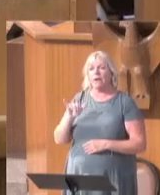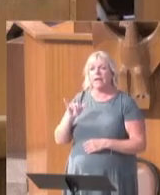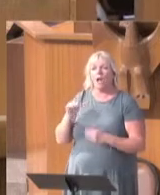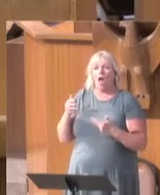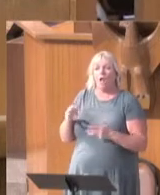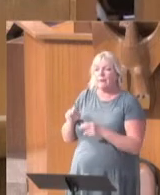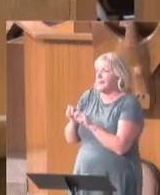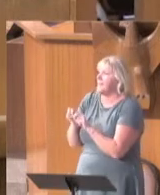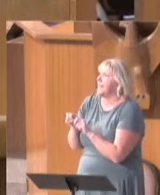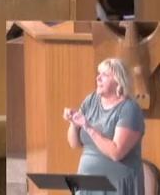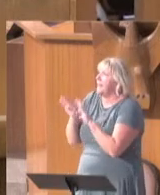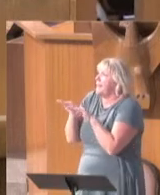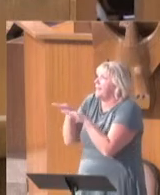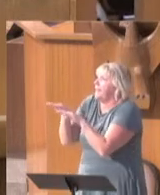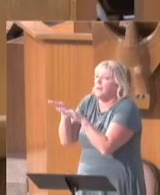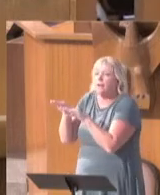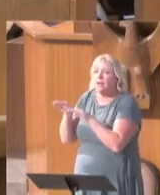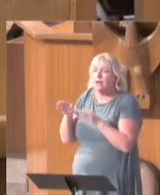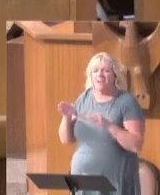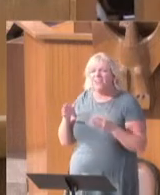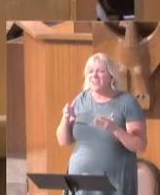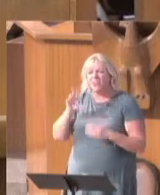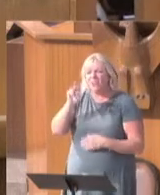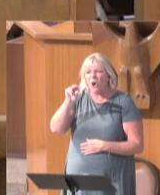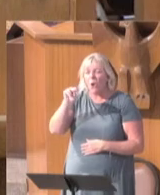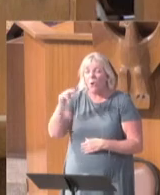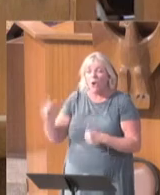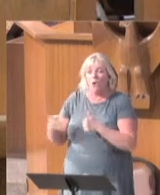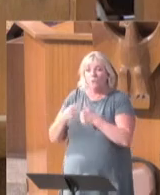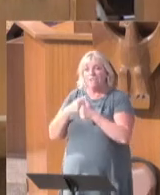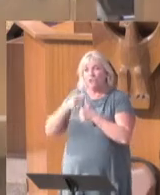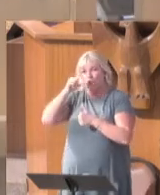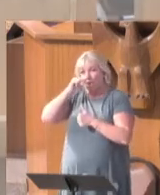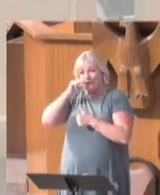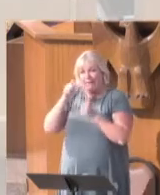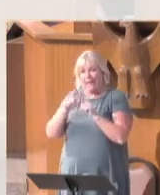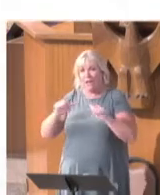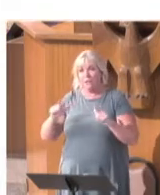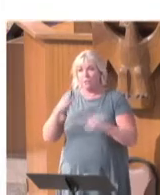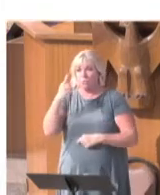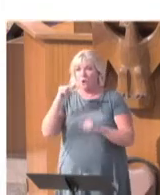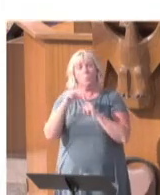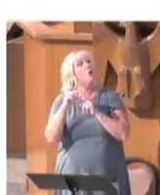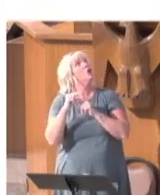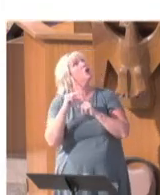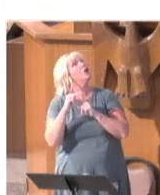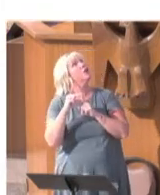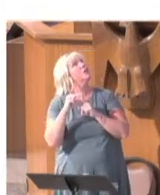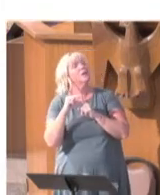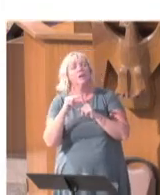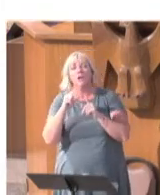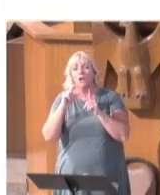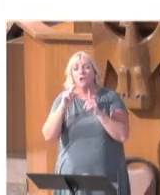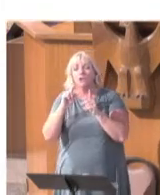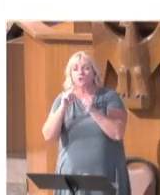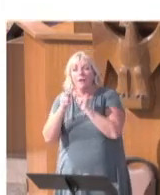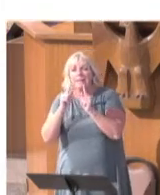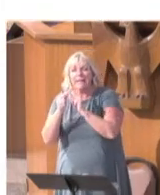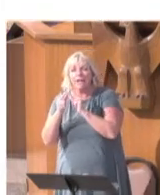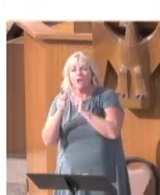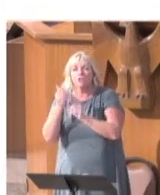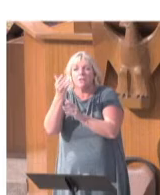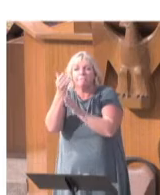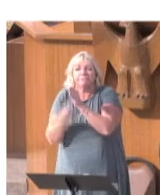Jesus' feet when Martha approached him, in the original Greek, there is a word present that translators have traditionally left